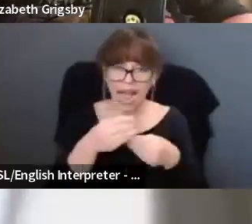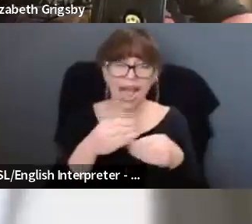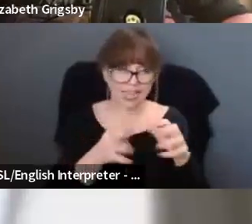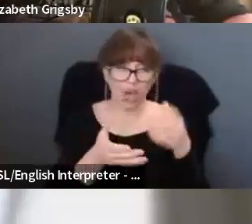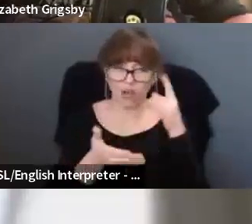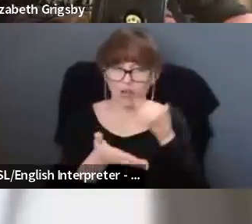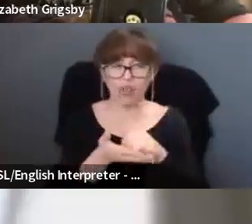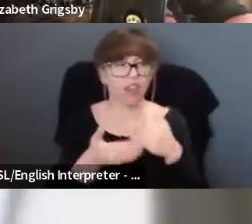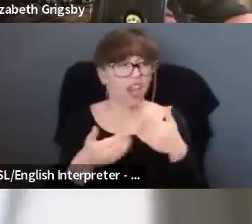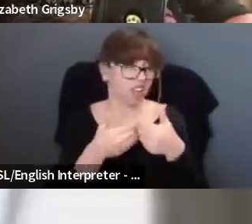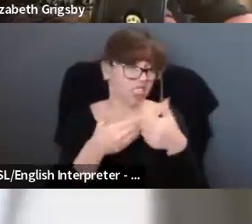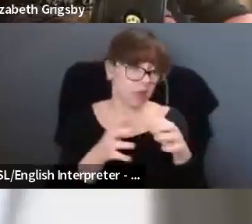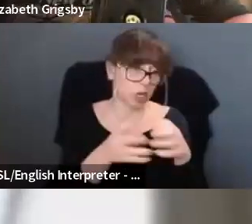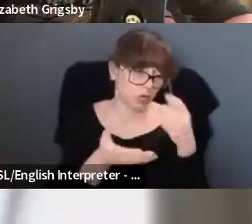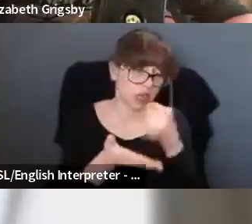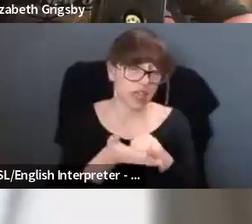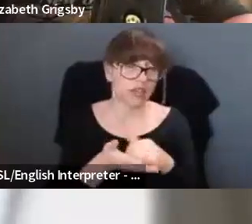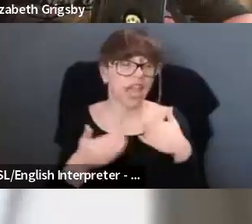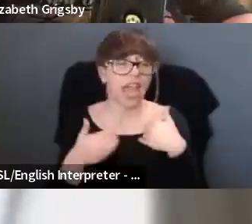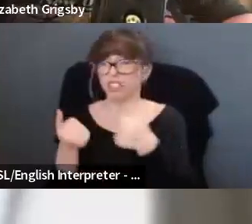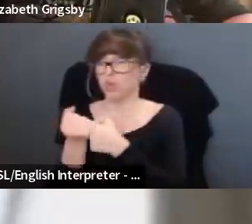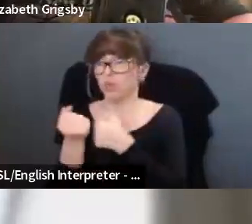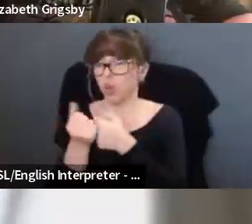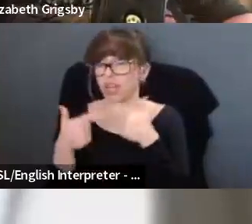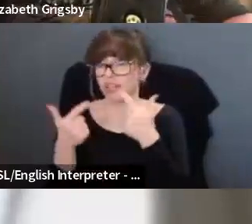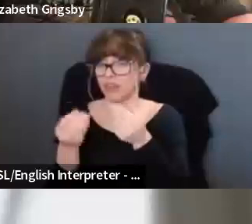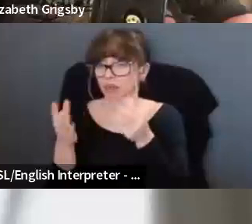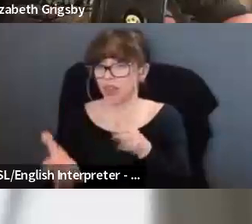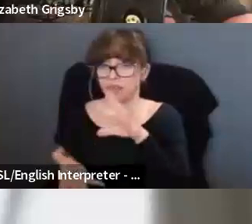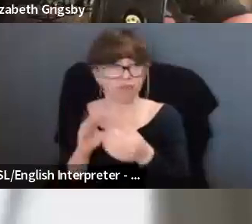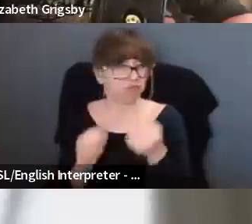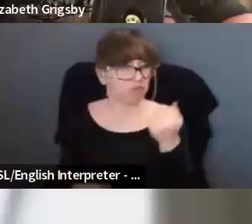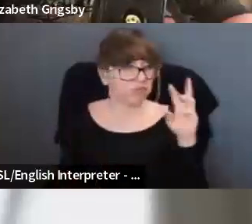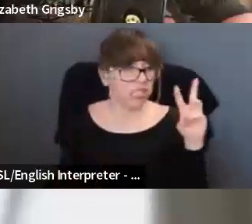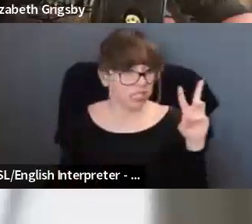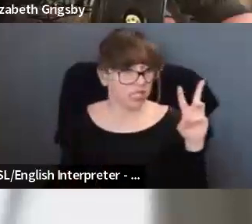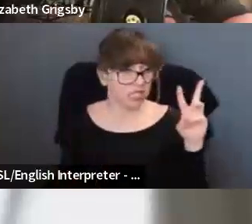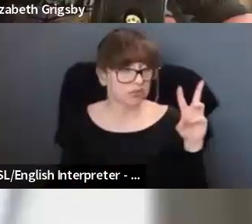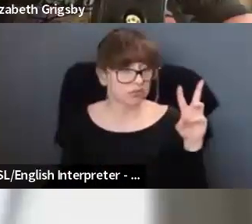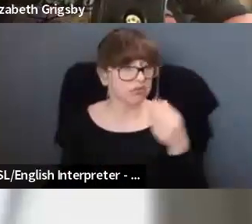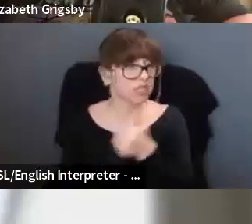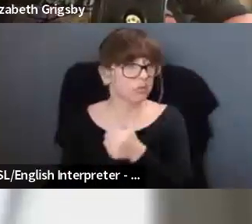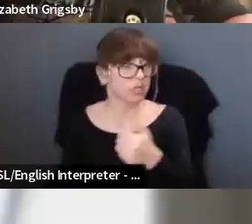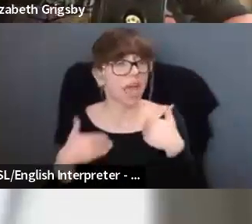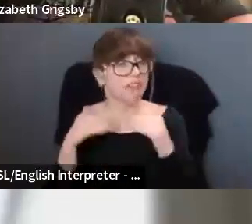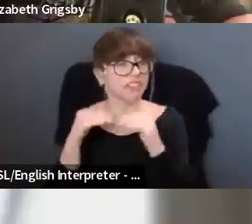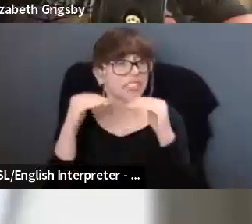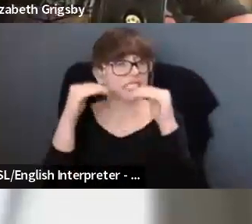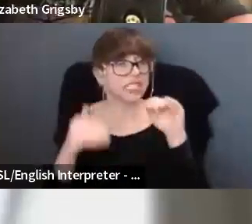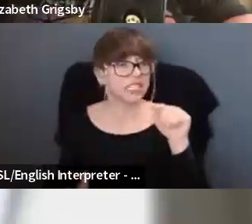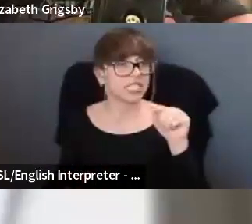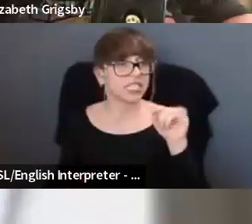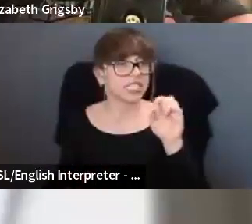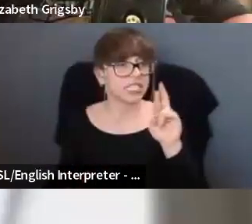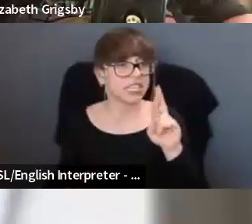there. We've got supported living providers. We have 17 of them or 16 of them that have like some tiered rates, like a bunch of